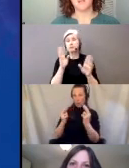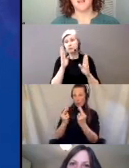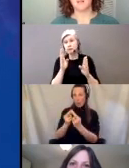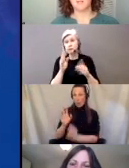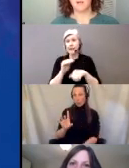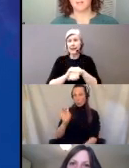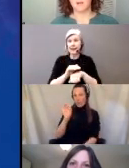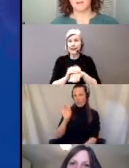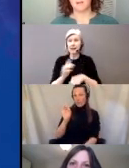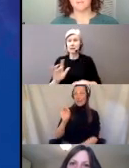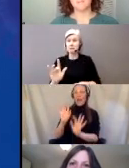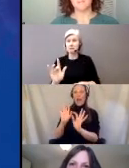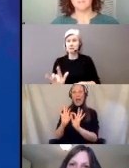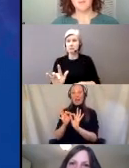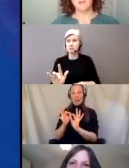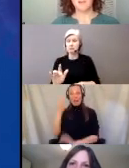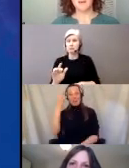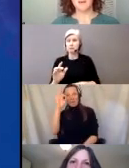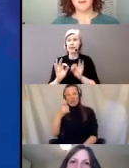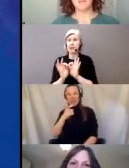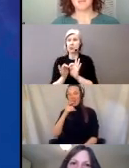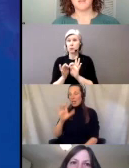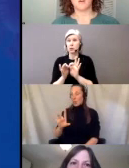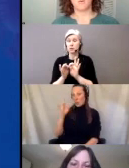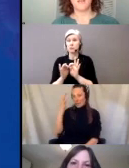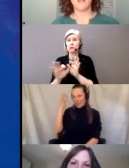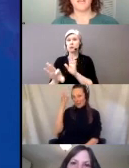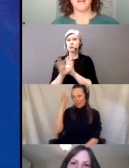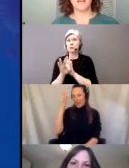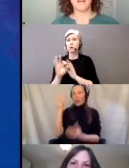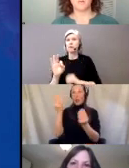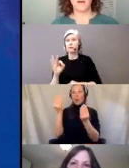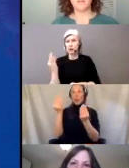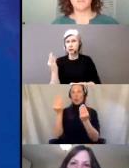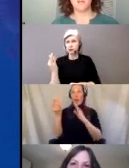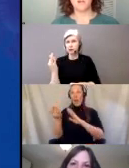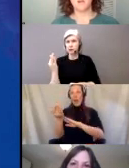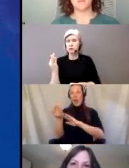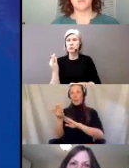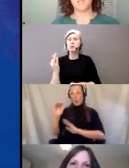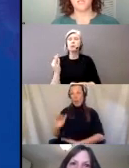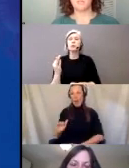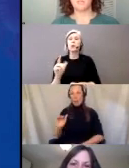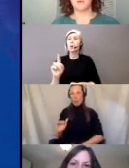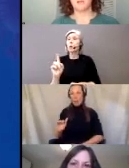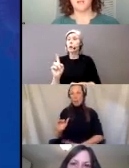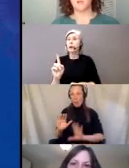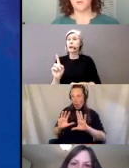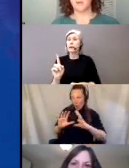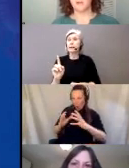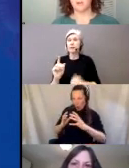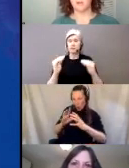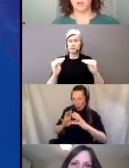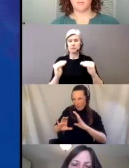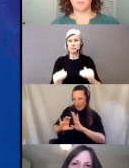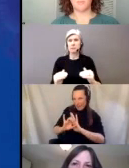select interpretation, then French. The settings are in the bottom right corner